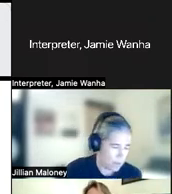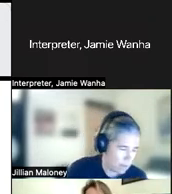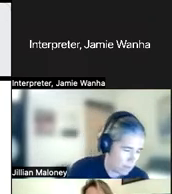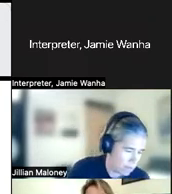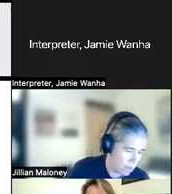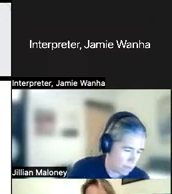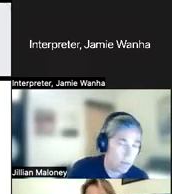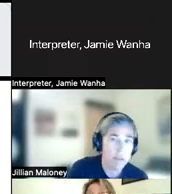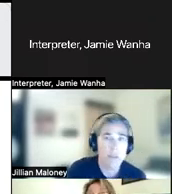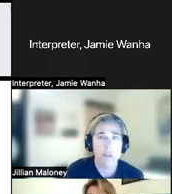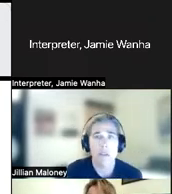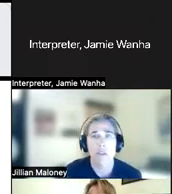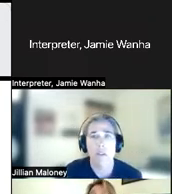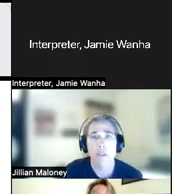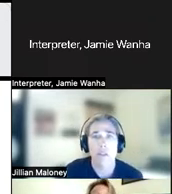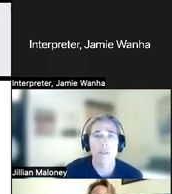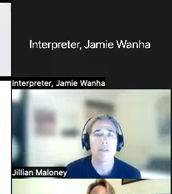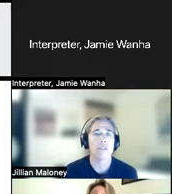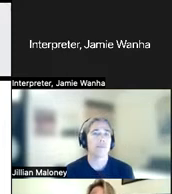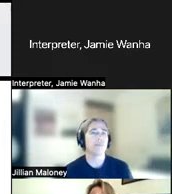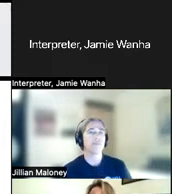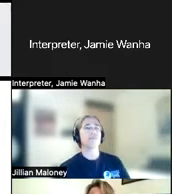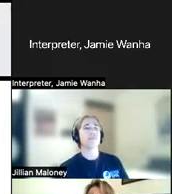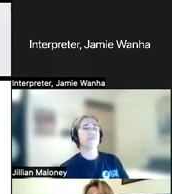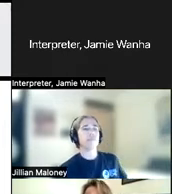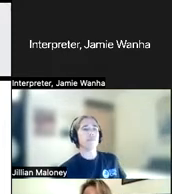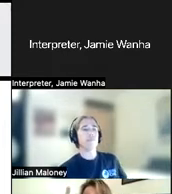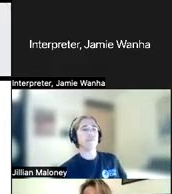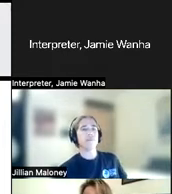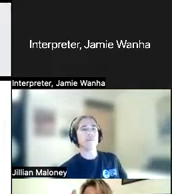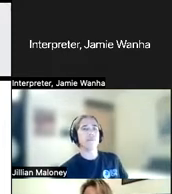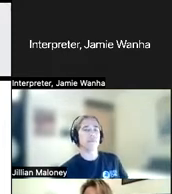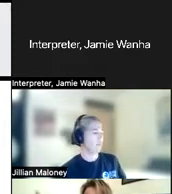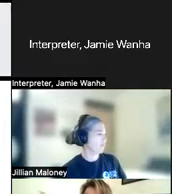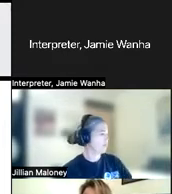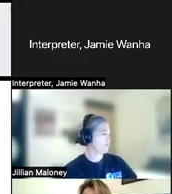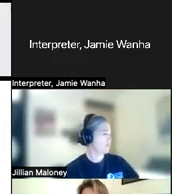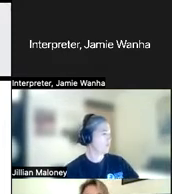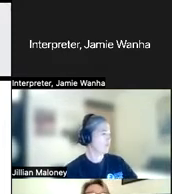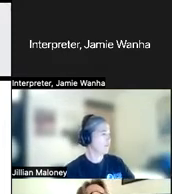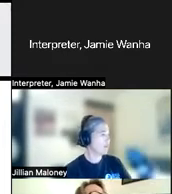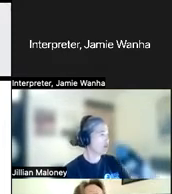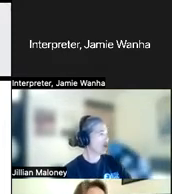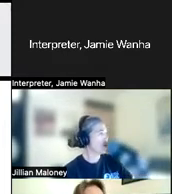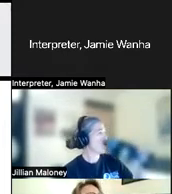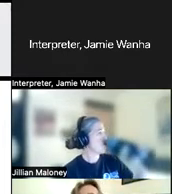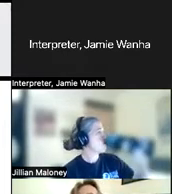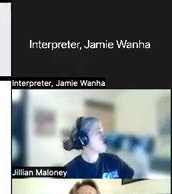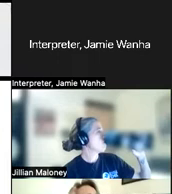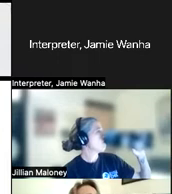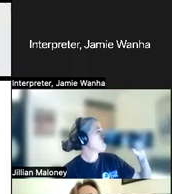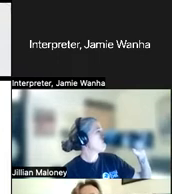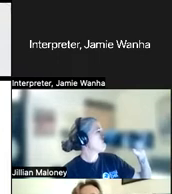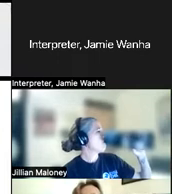There was a question further back for Stephen Ray. Yes, it was, where does San Diego OES rank